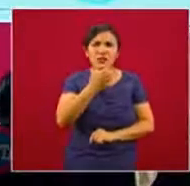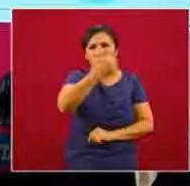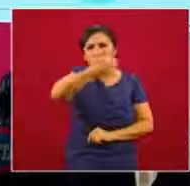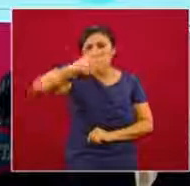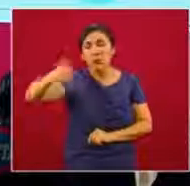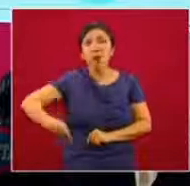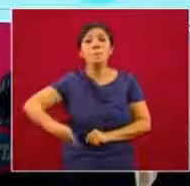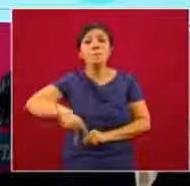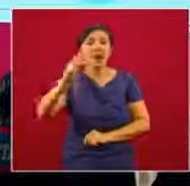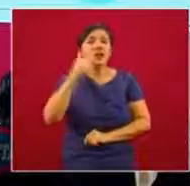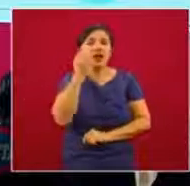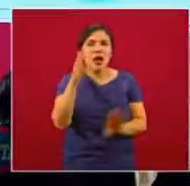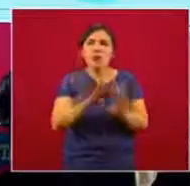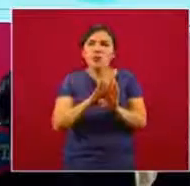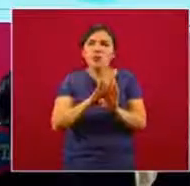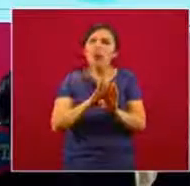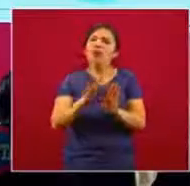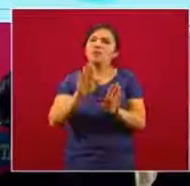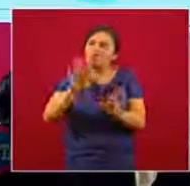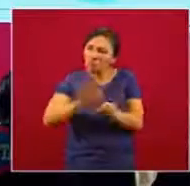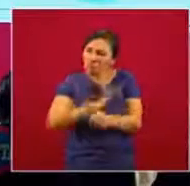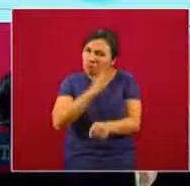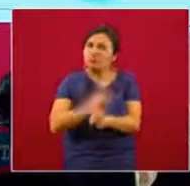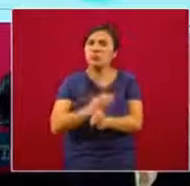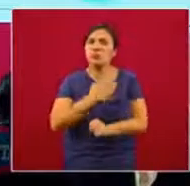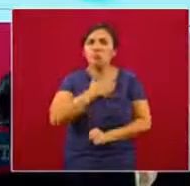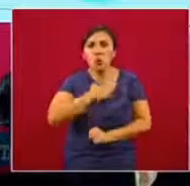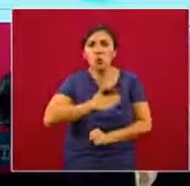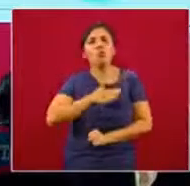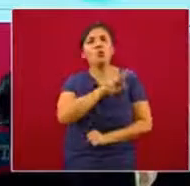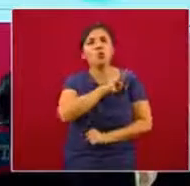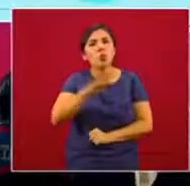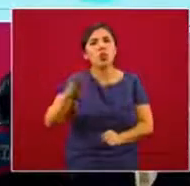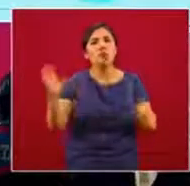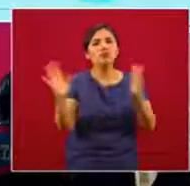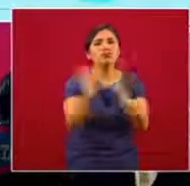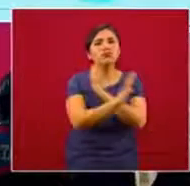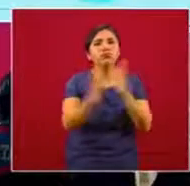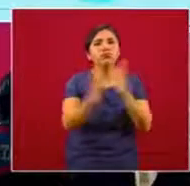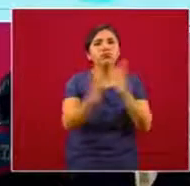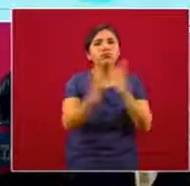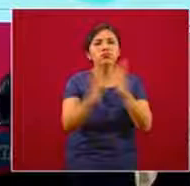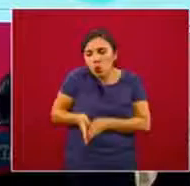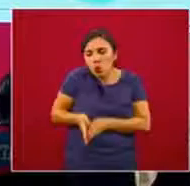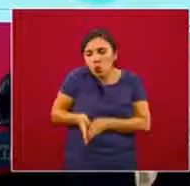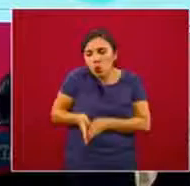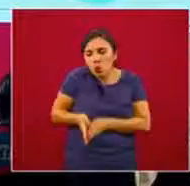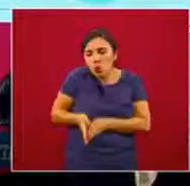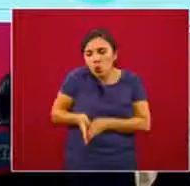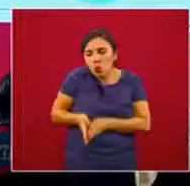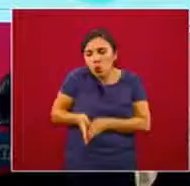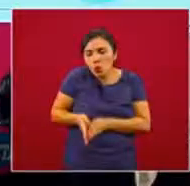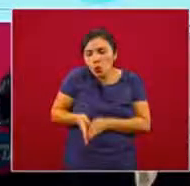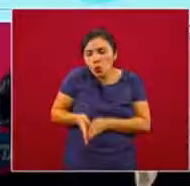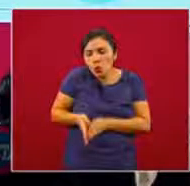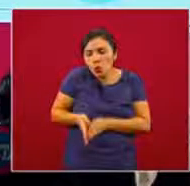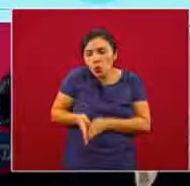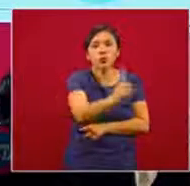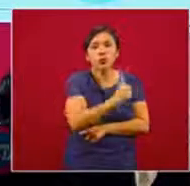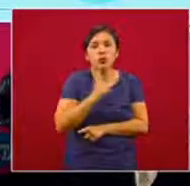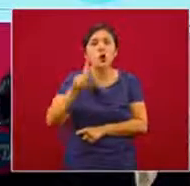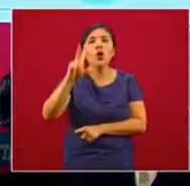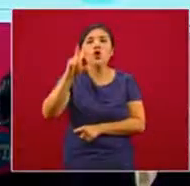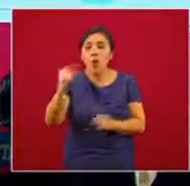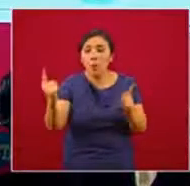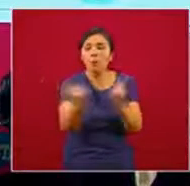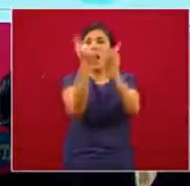huge differences, but we need, as it is possible, to